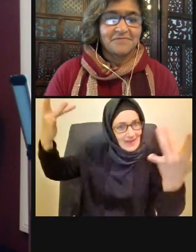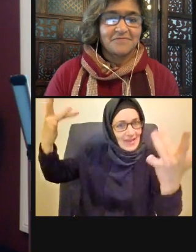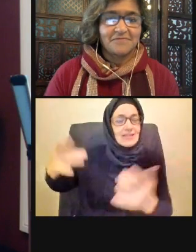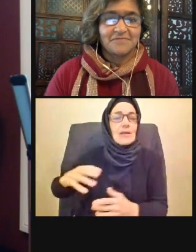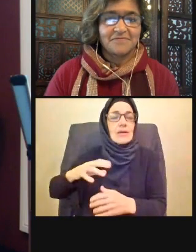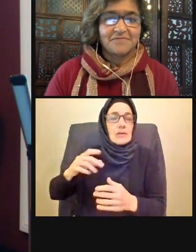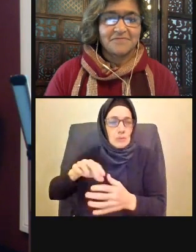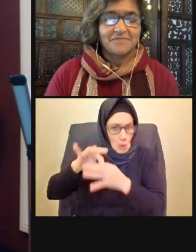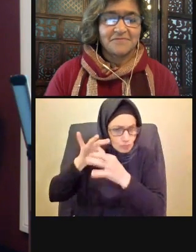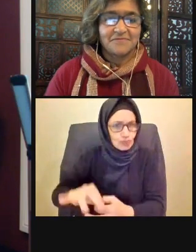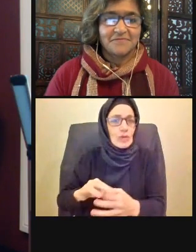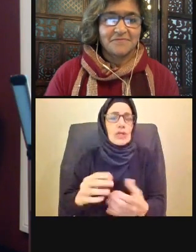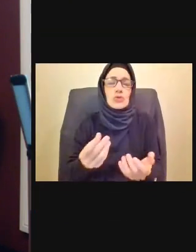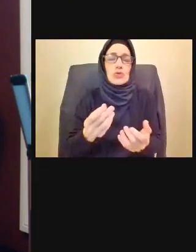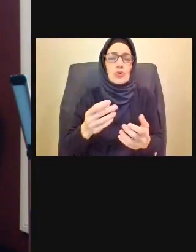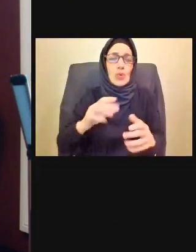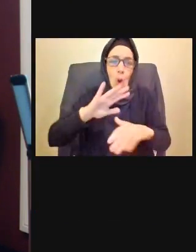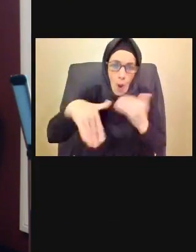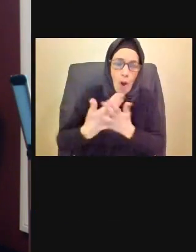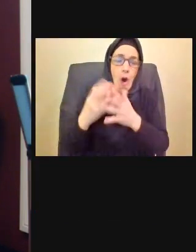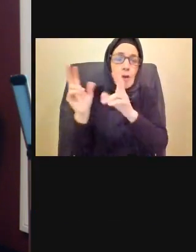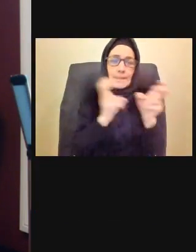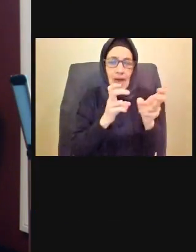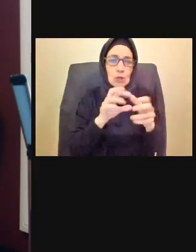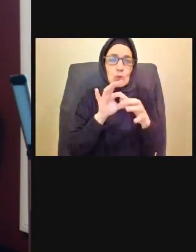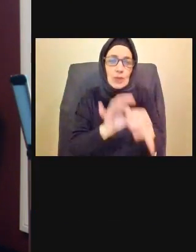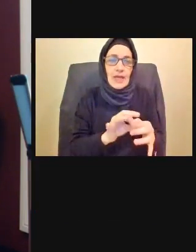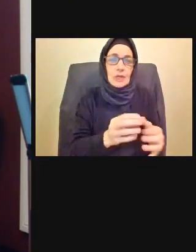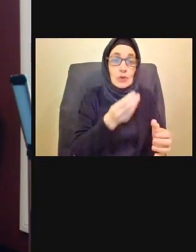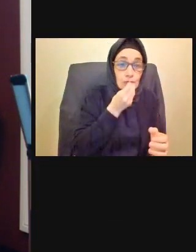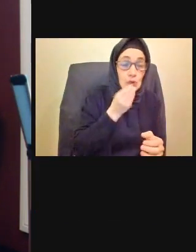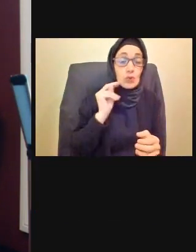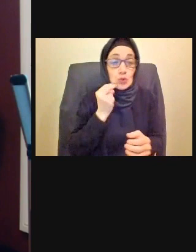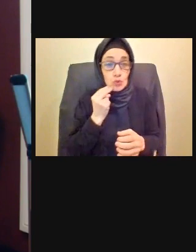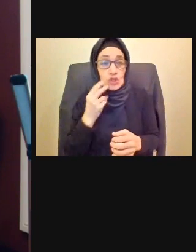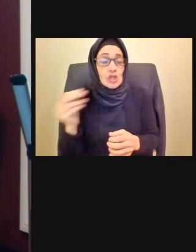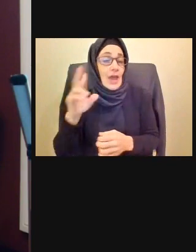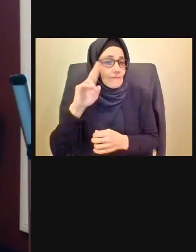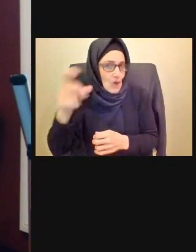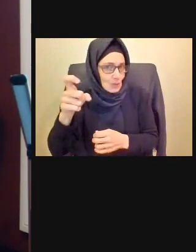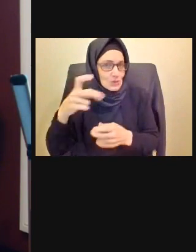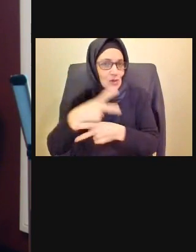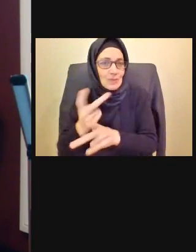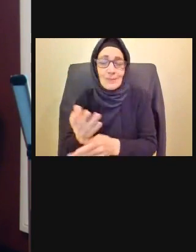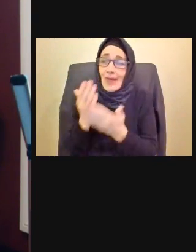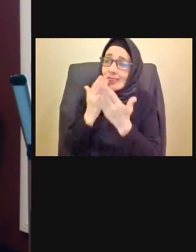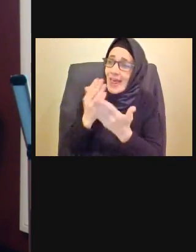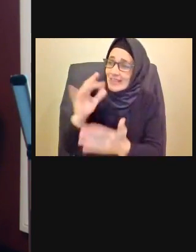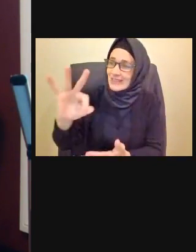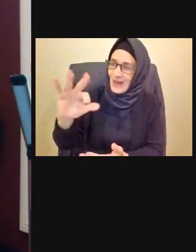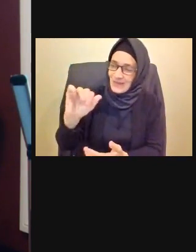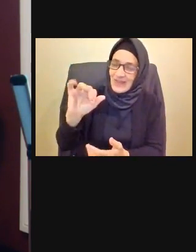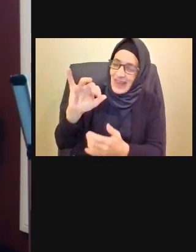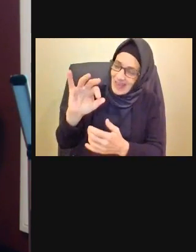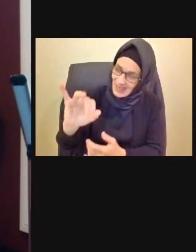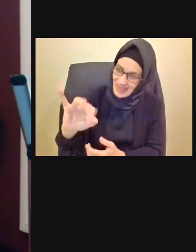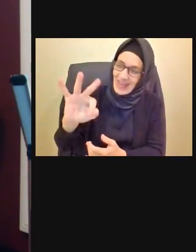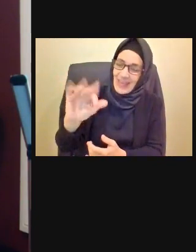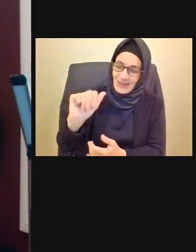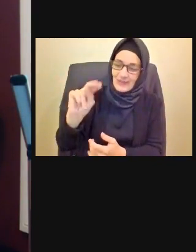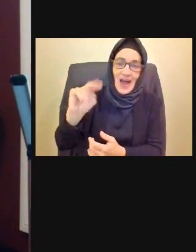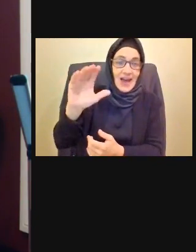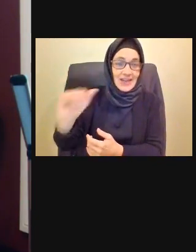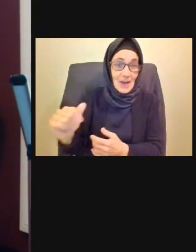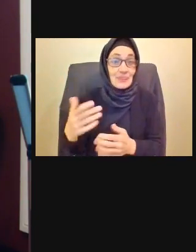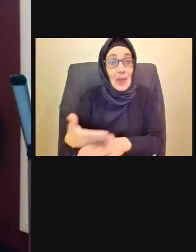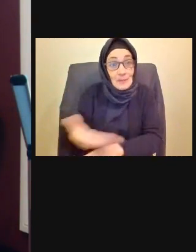to food, nutrition, and pharmaceutical products. Thanks to IFANCA. I'm very excited. First, let me, before introducing our